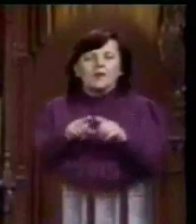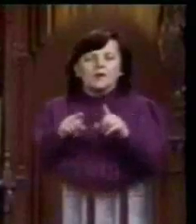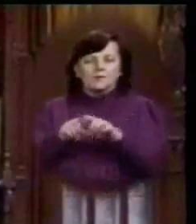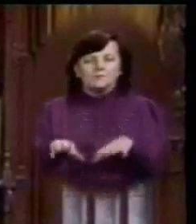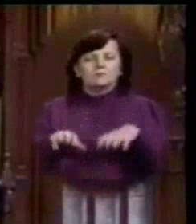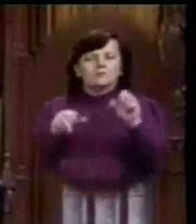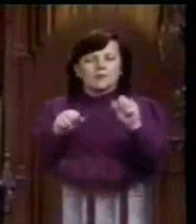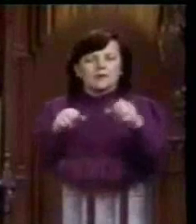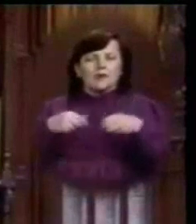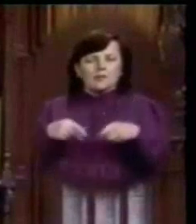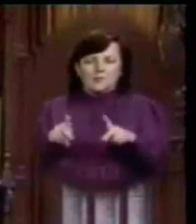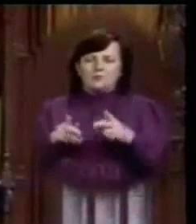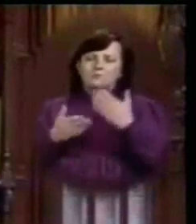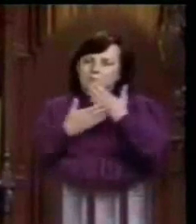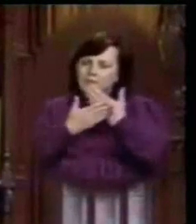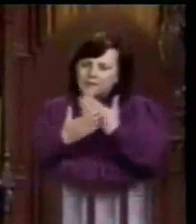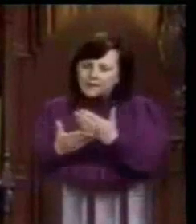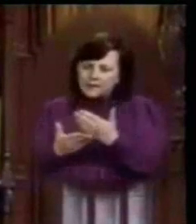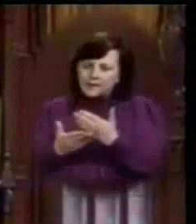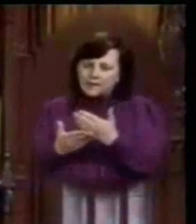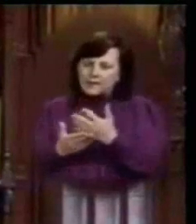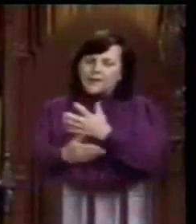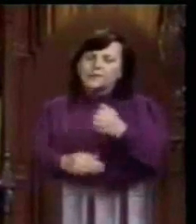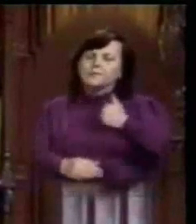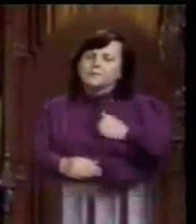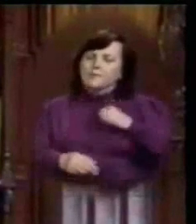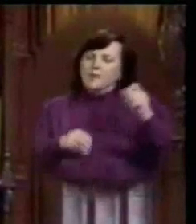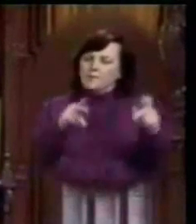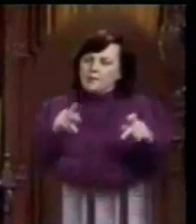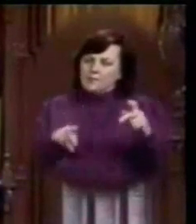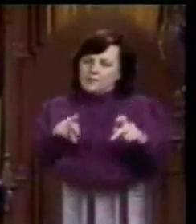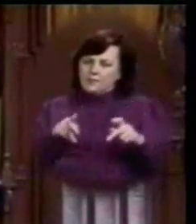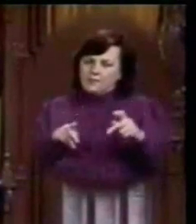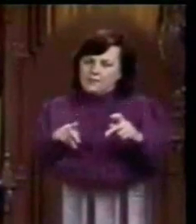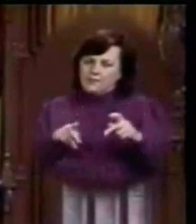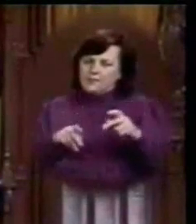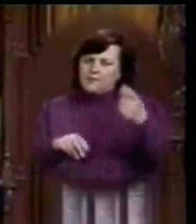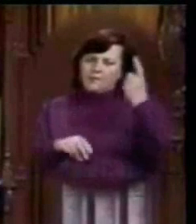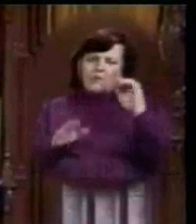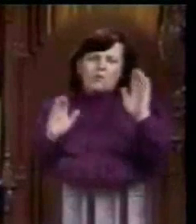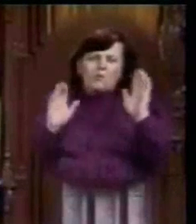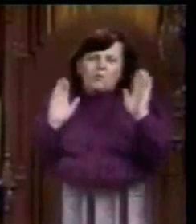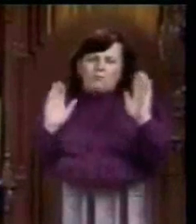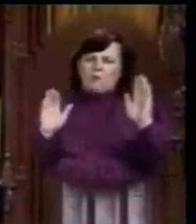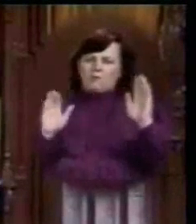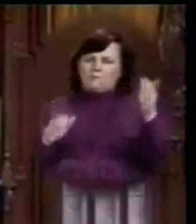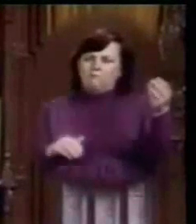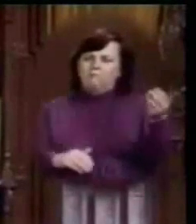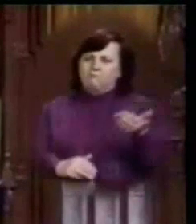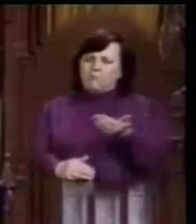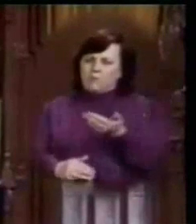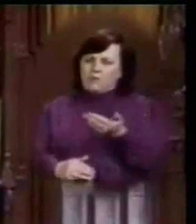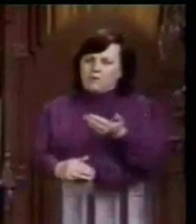problem facing the United States, the administration, and the Congress. Reducing the deficit is the number one priority."